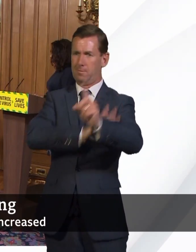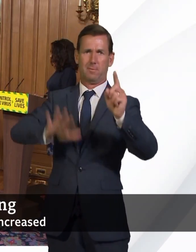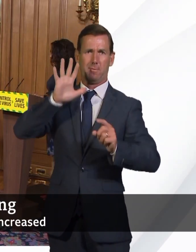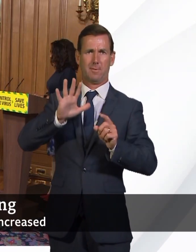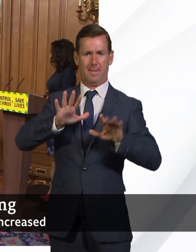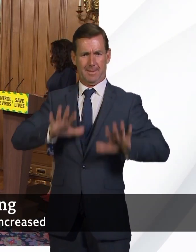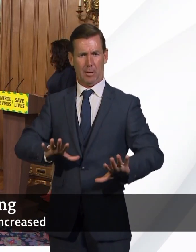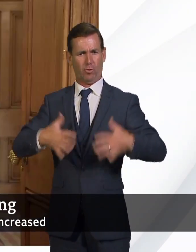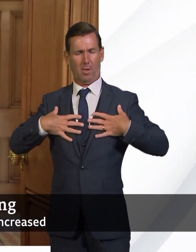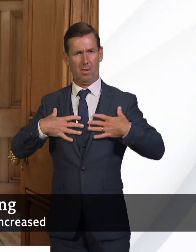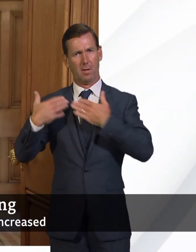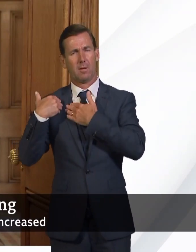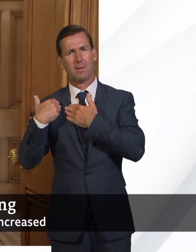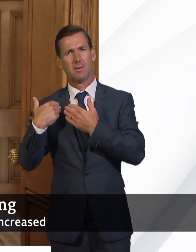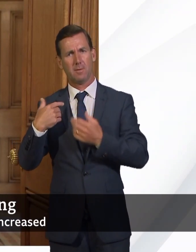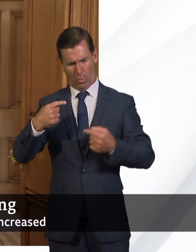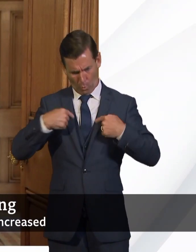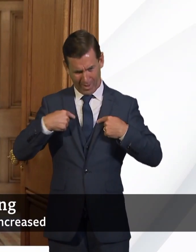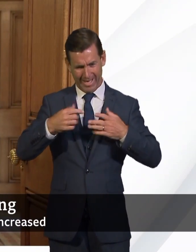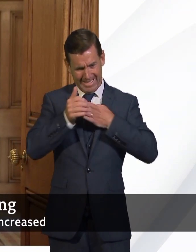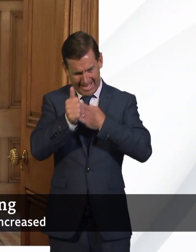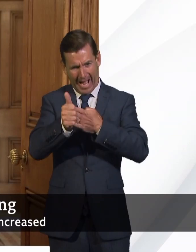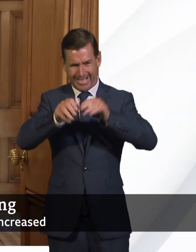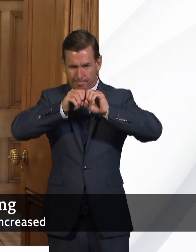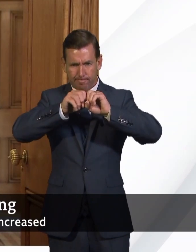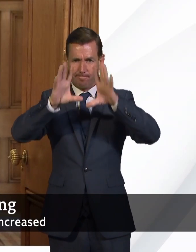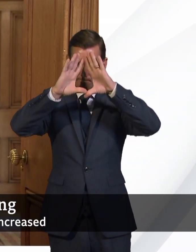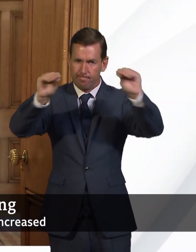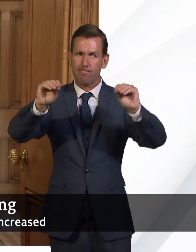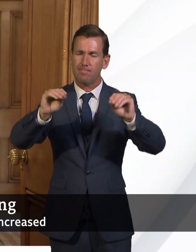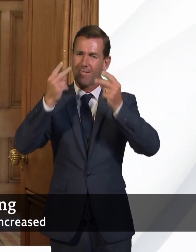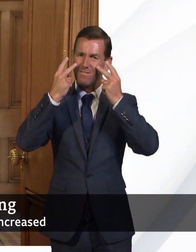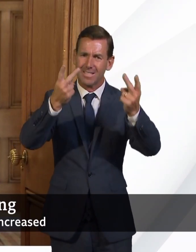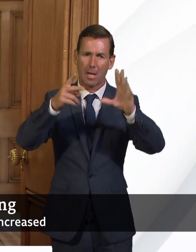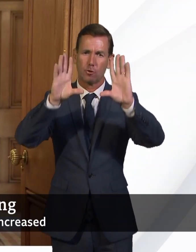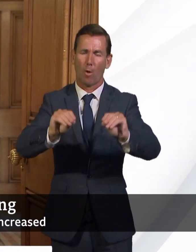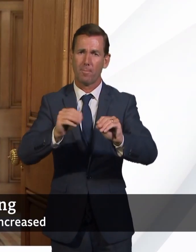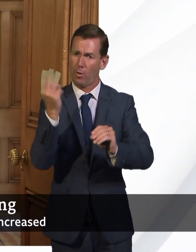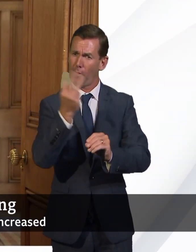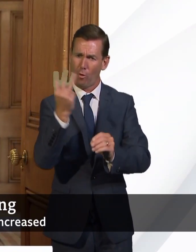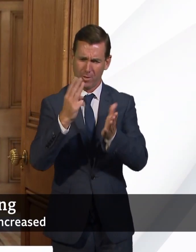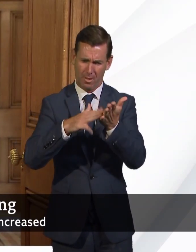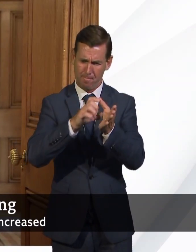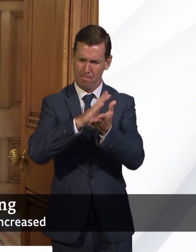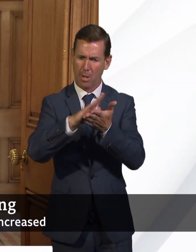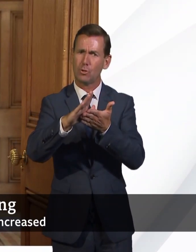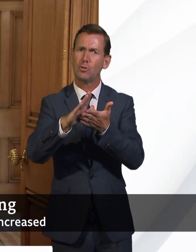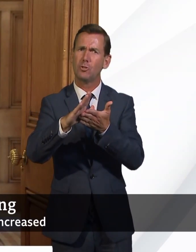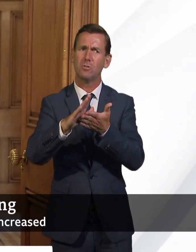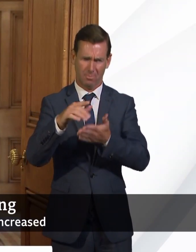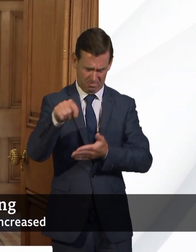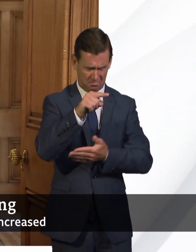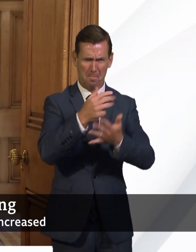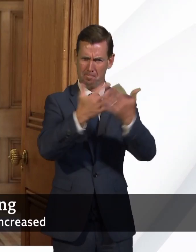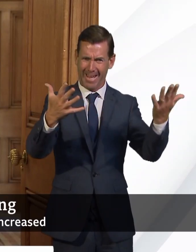the 13th. As a result of that, many care homes did stop visitors. As I said in